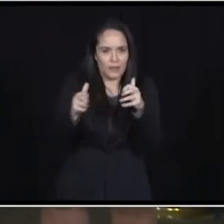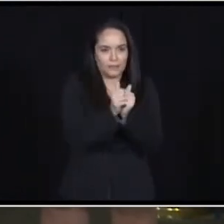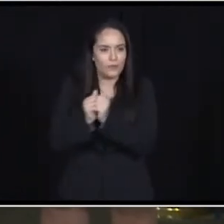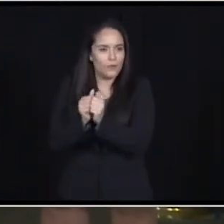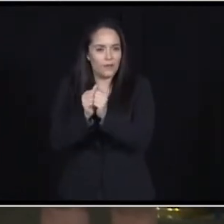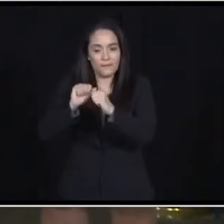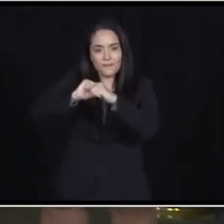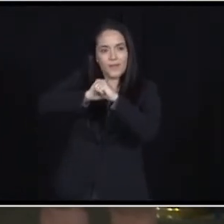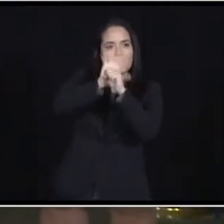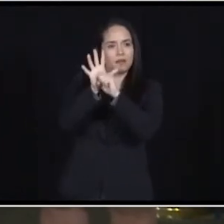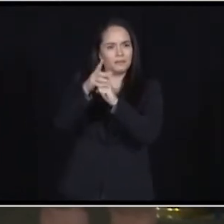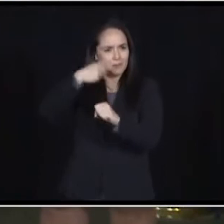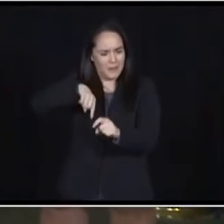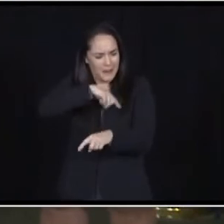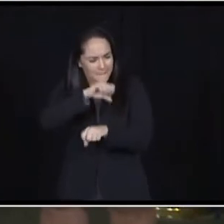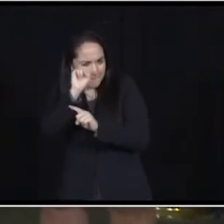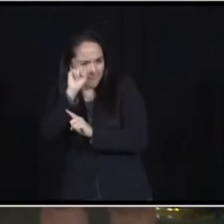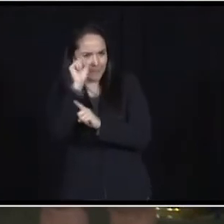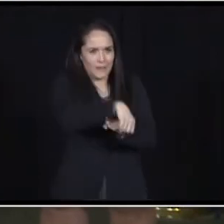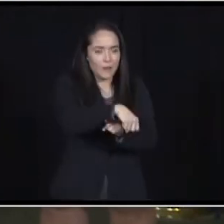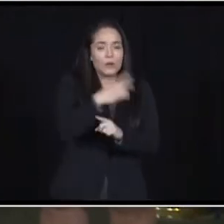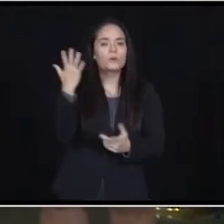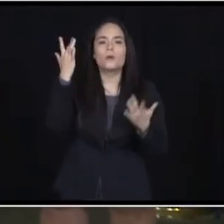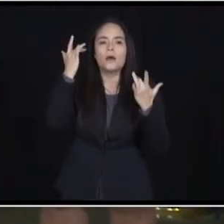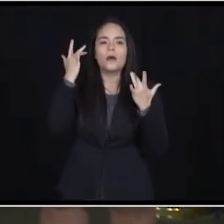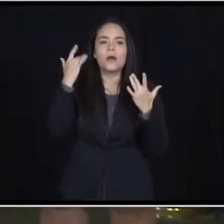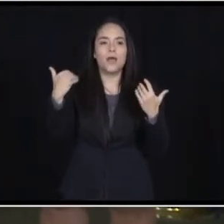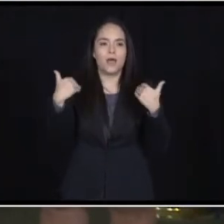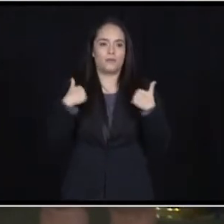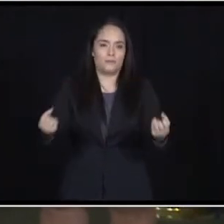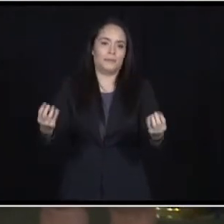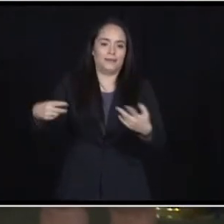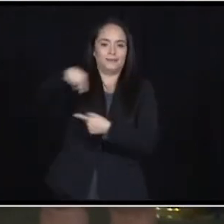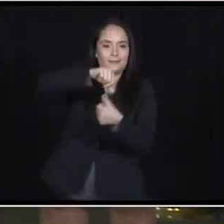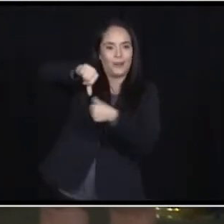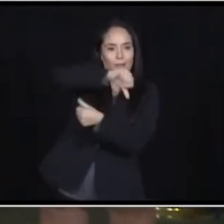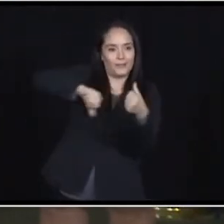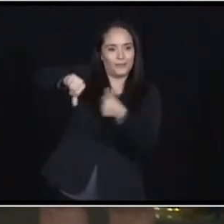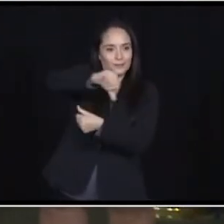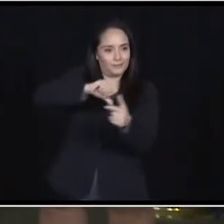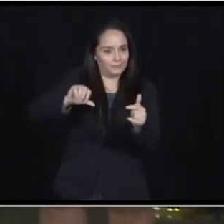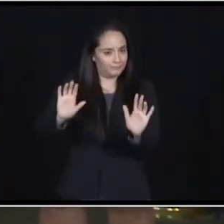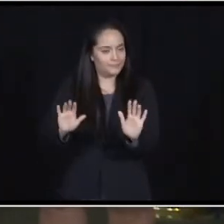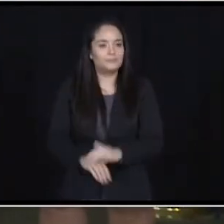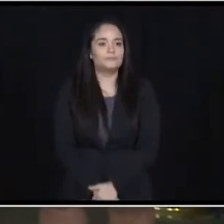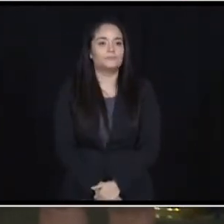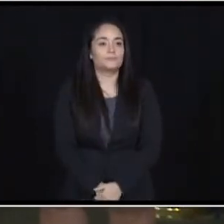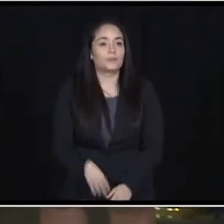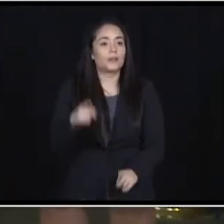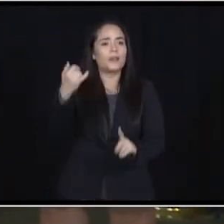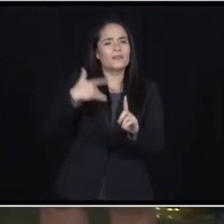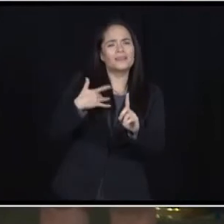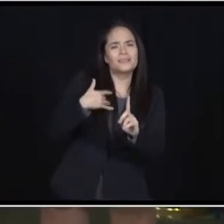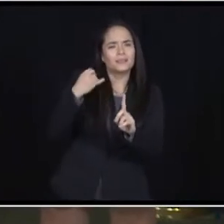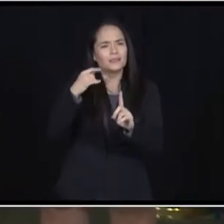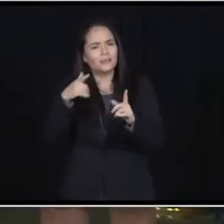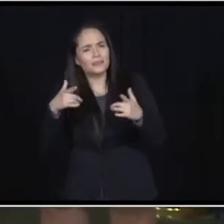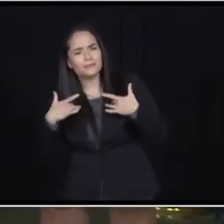have each other. If you're feeling depressed, burnt out, or isolated, please reach out. You don't have to